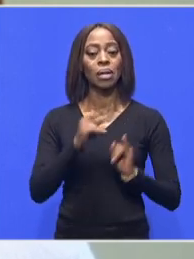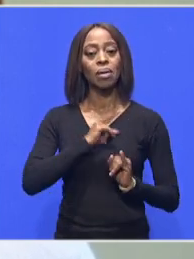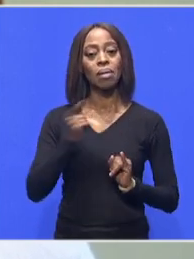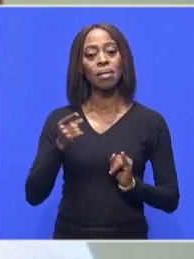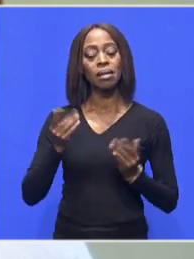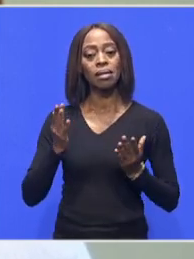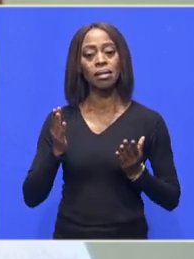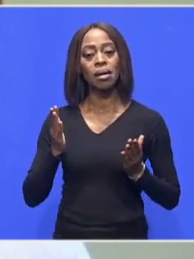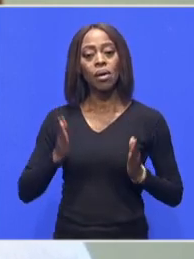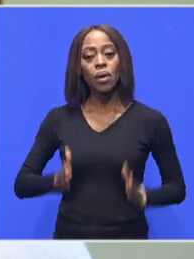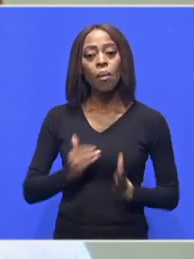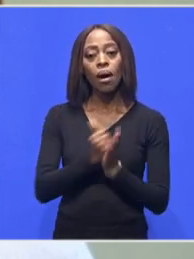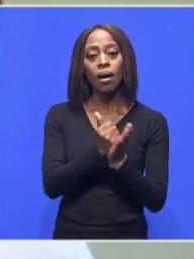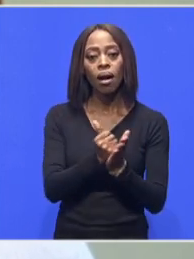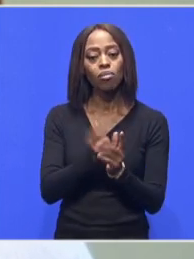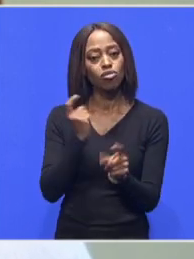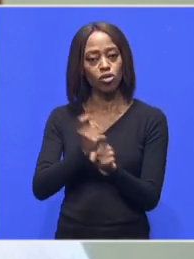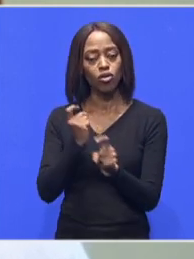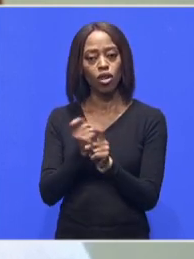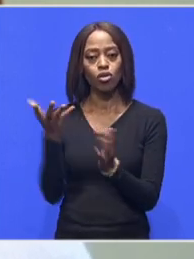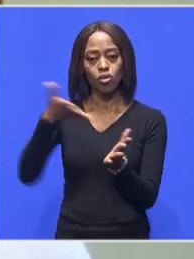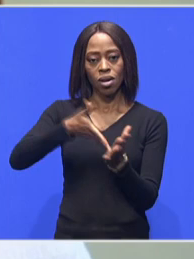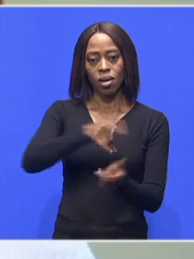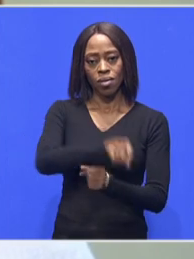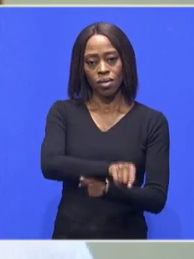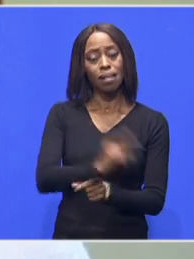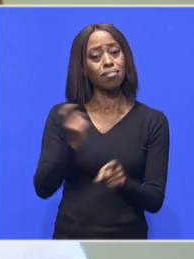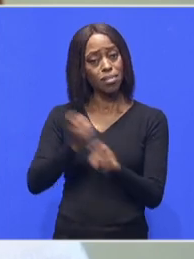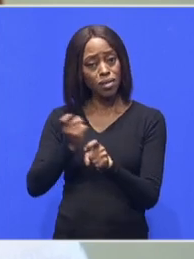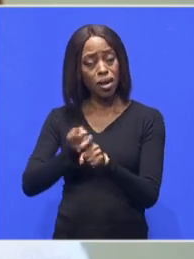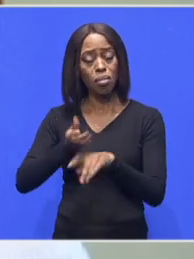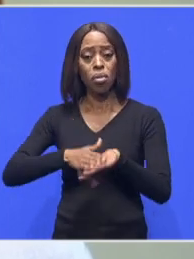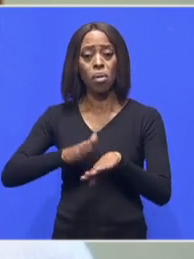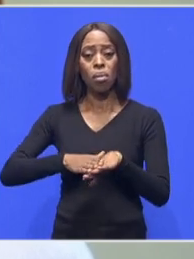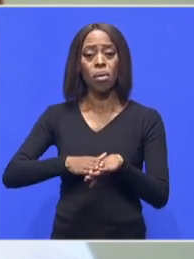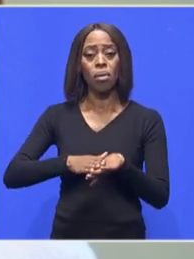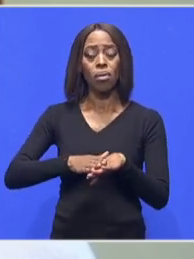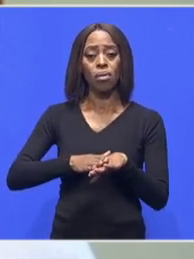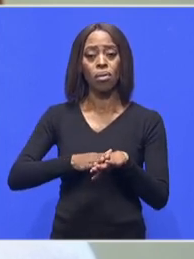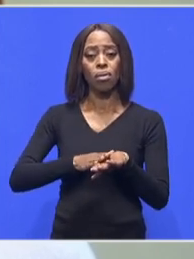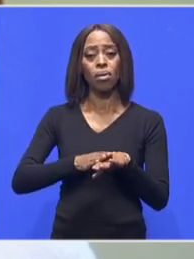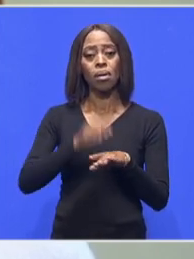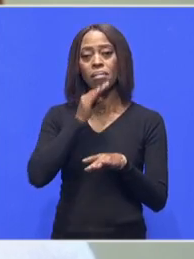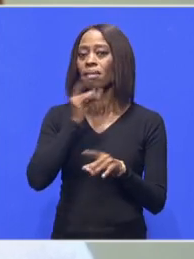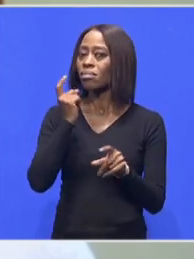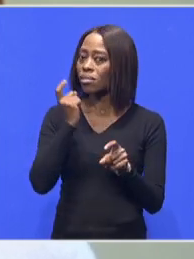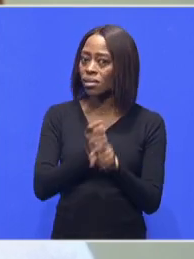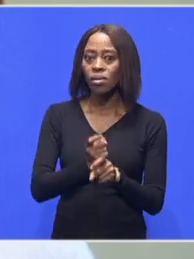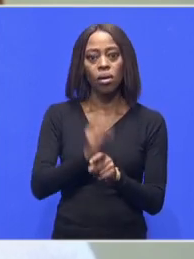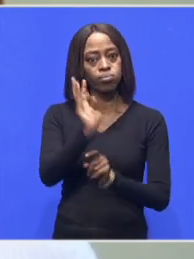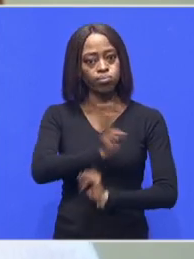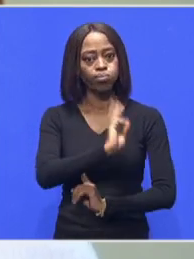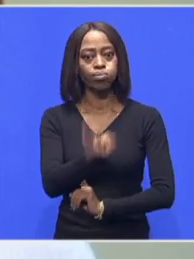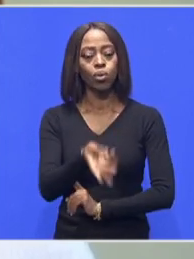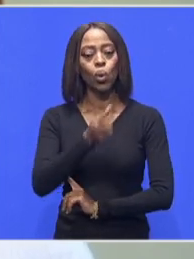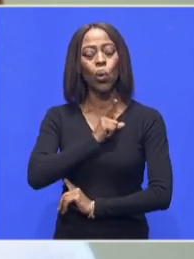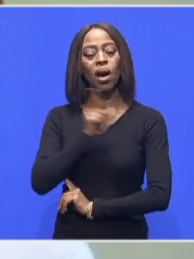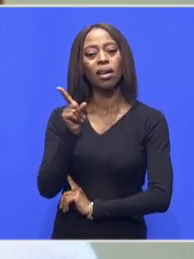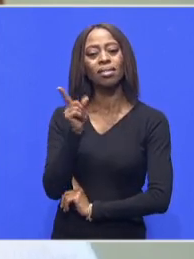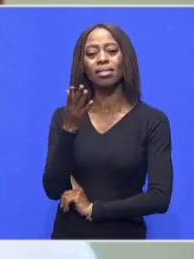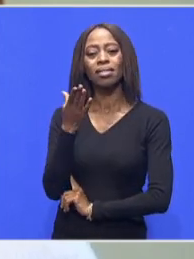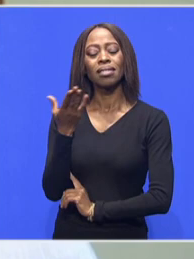humanitarian aids to come to Syria more difficult. Practically, it's very difficult because of the lack of